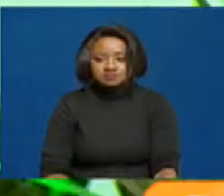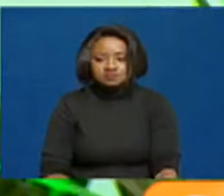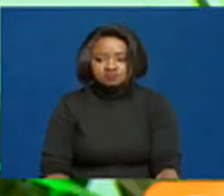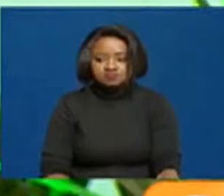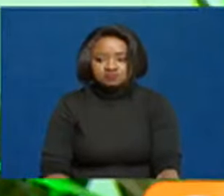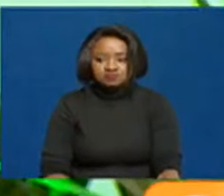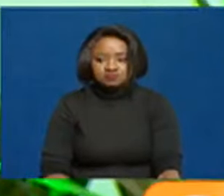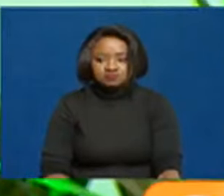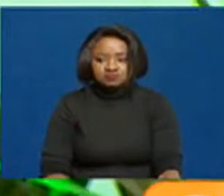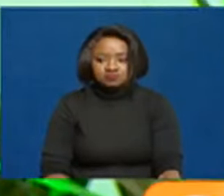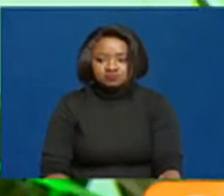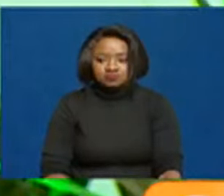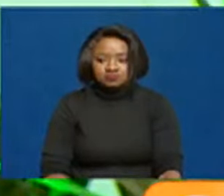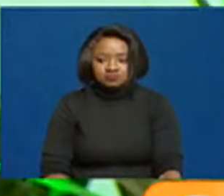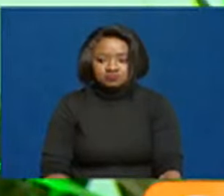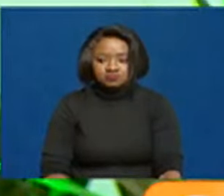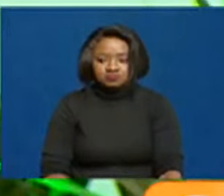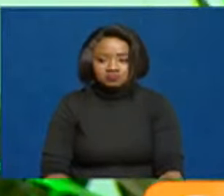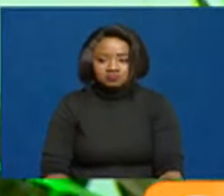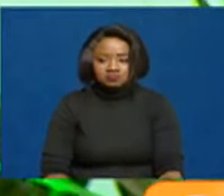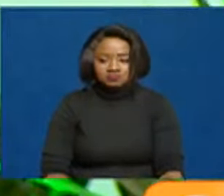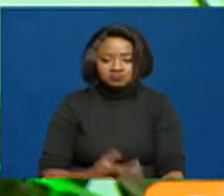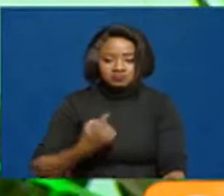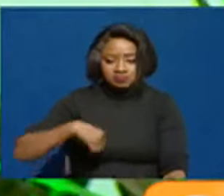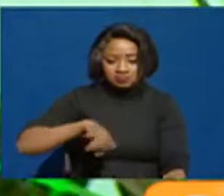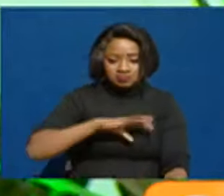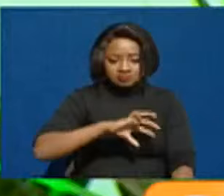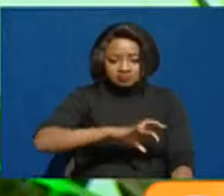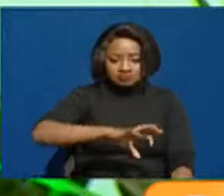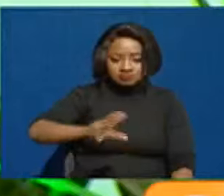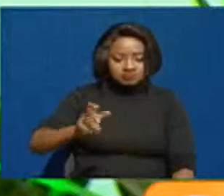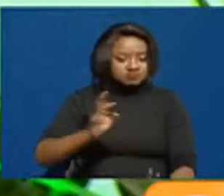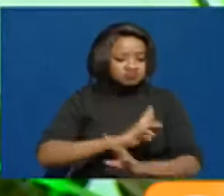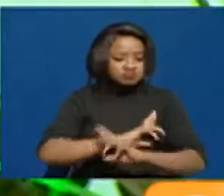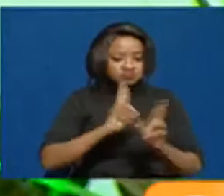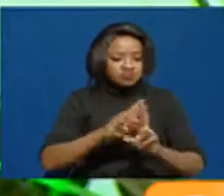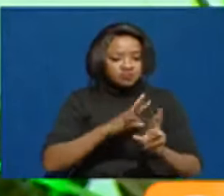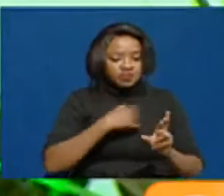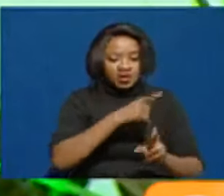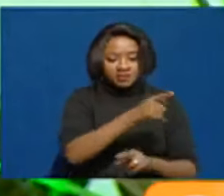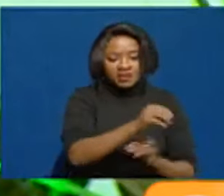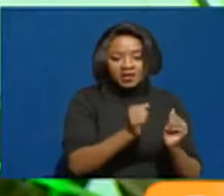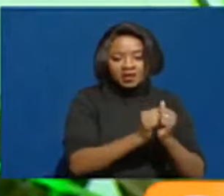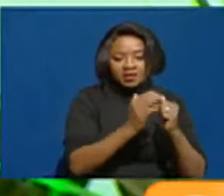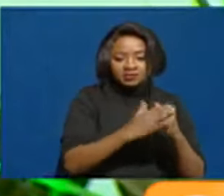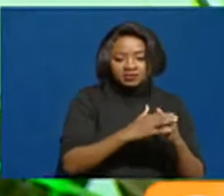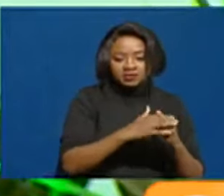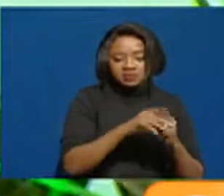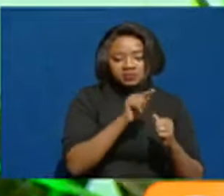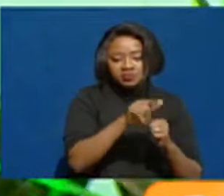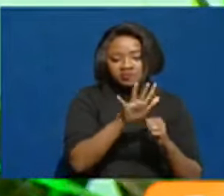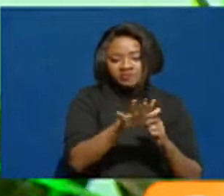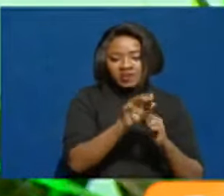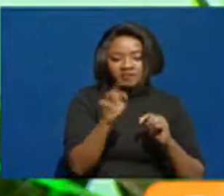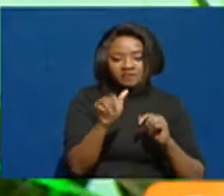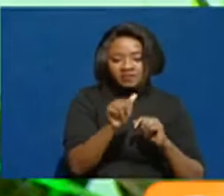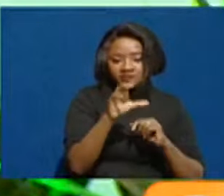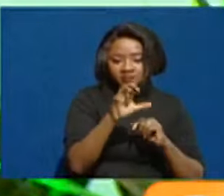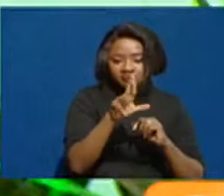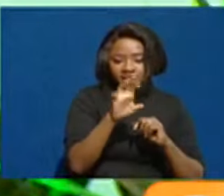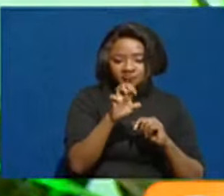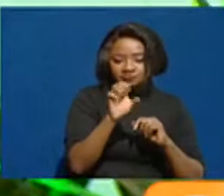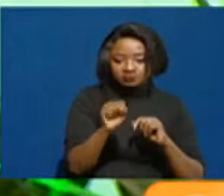county has set aside Lorua dam site. It is actually 19.5 acres for EPR so